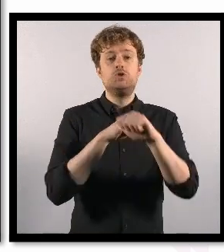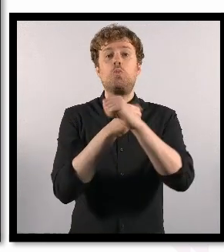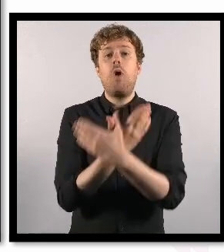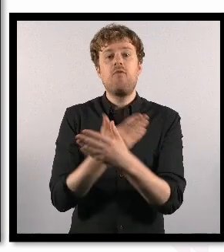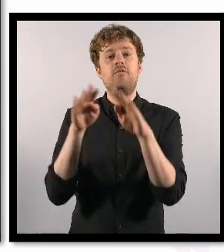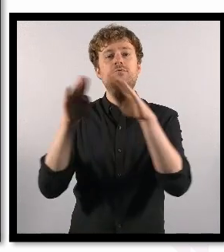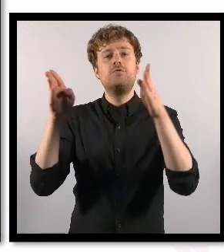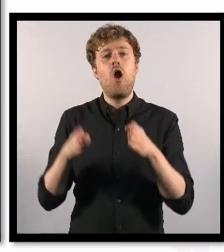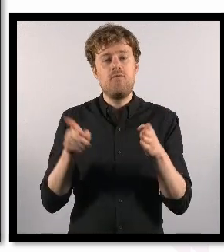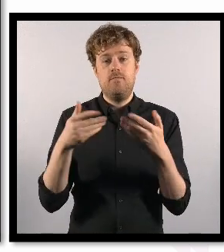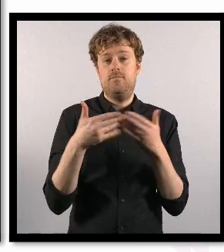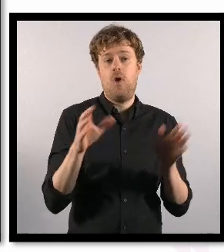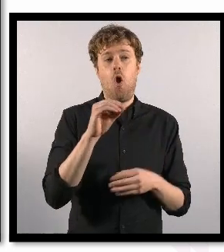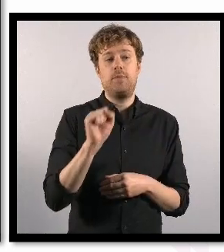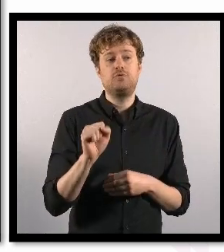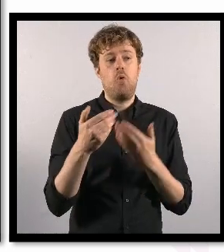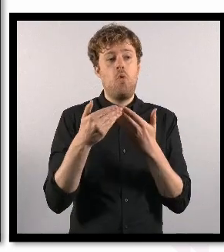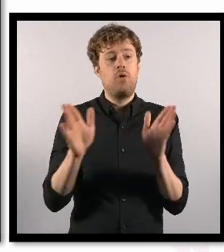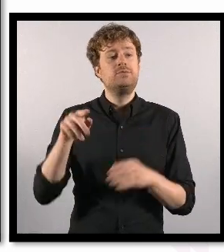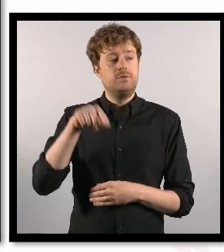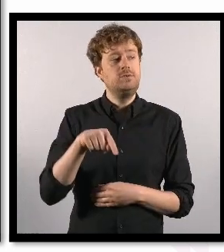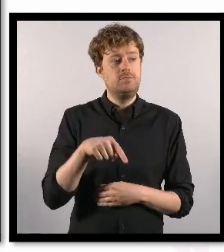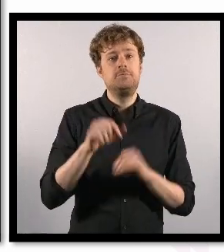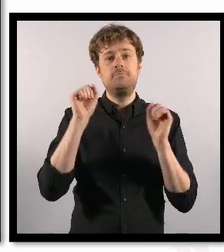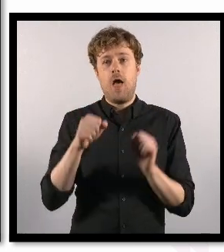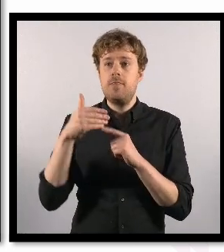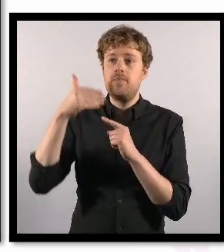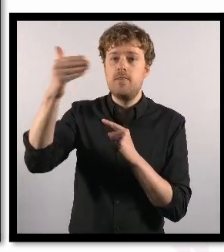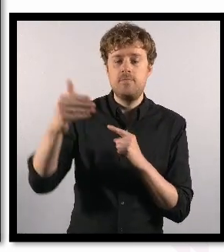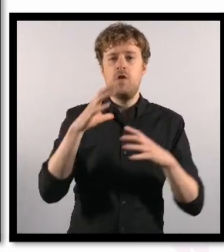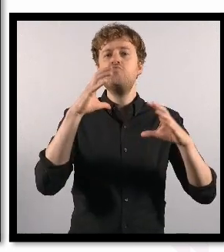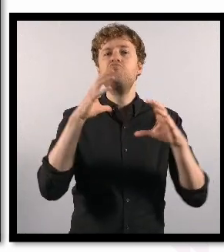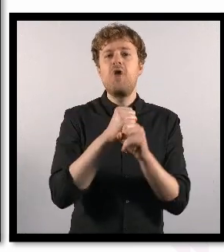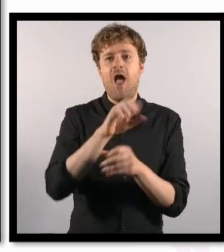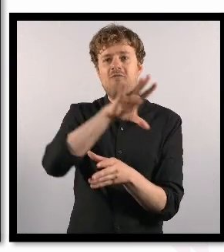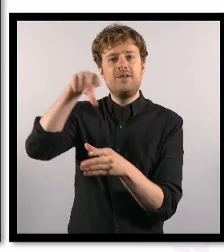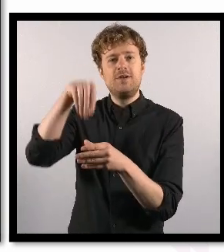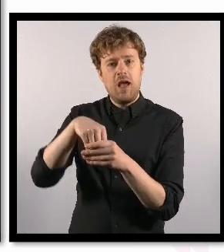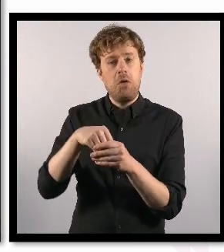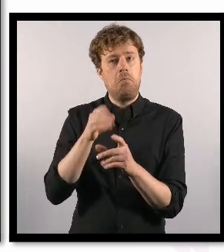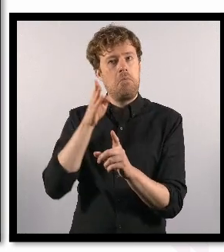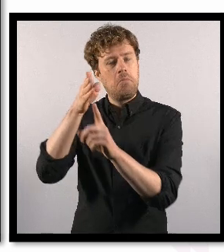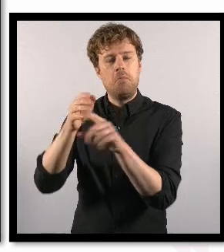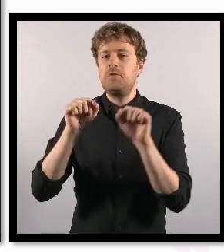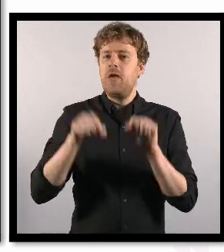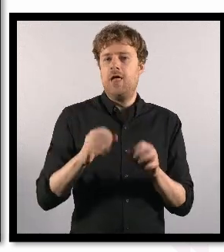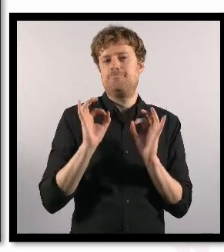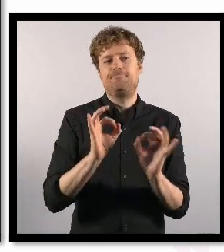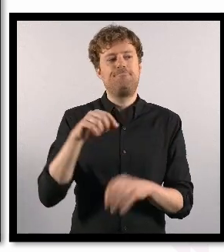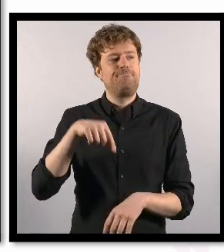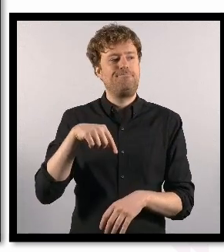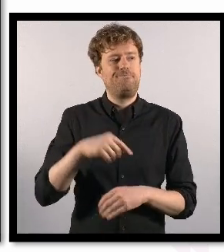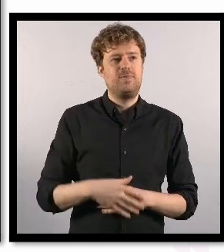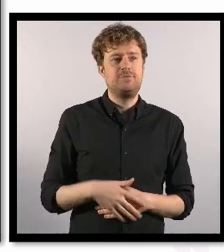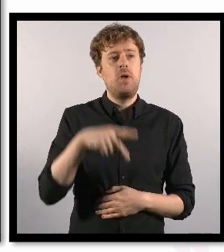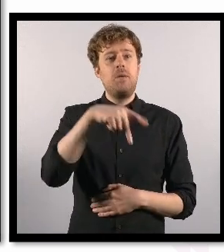Private cloud compute is a great example of how we're bringing together two open source ecosystems and a decade of innovation. High resilience